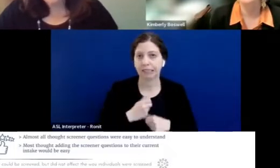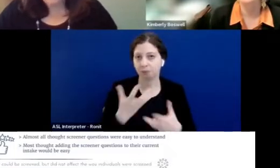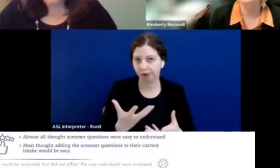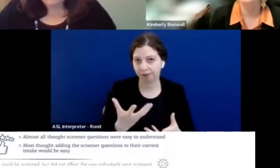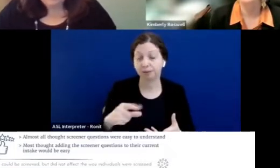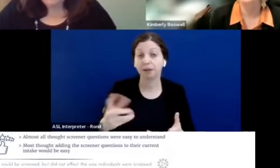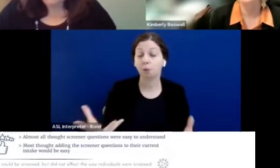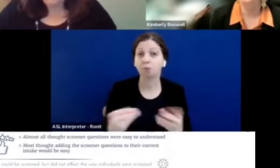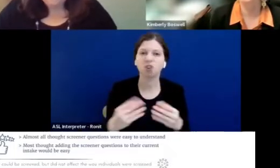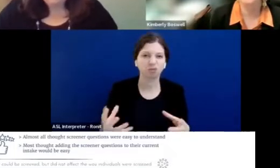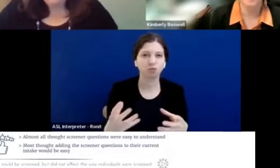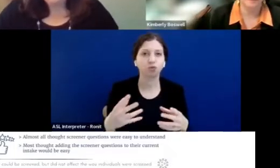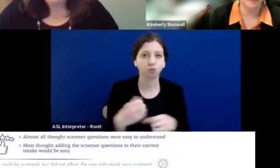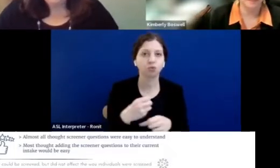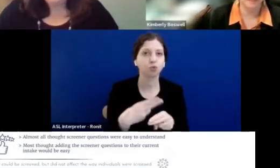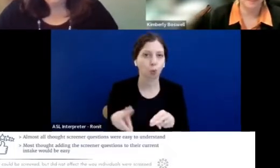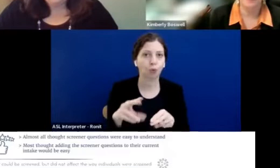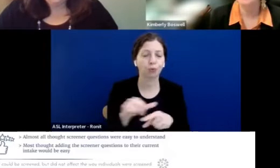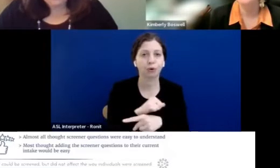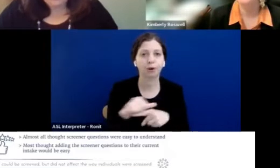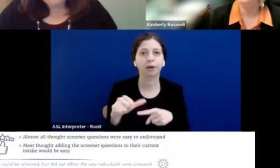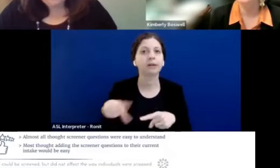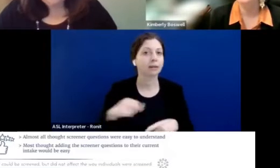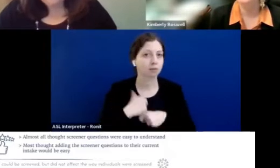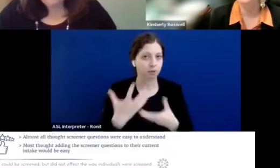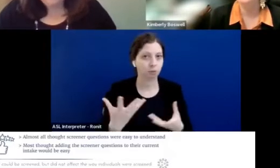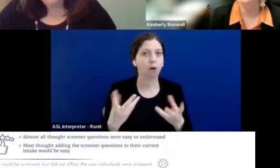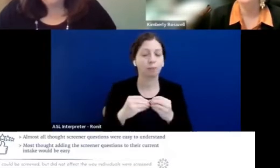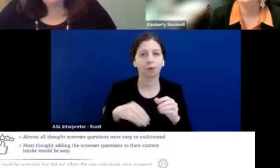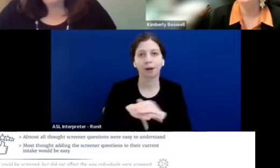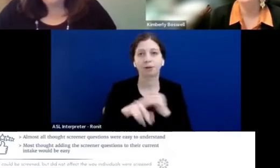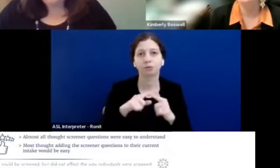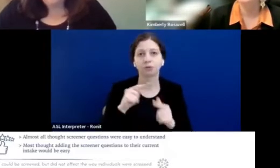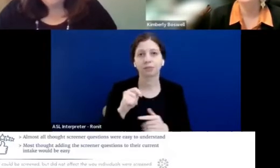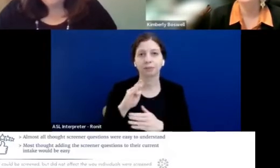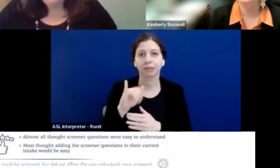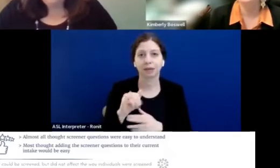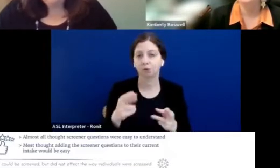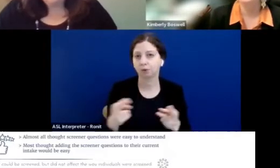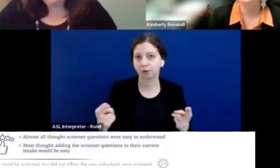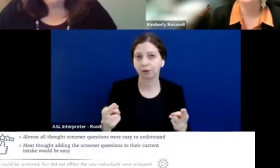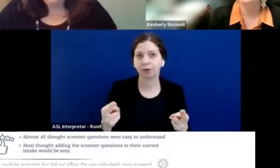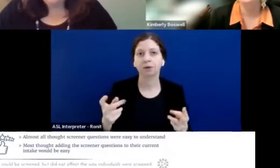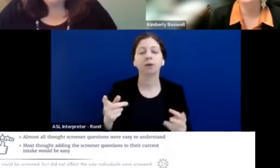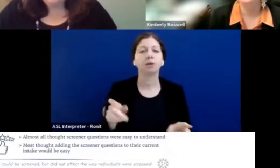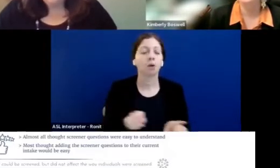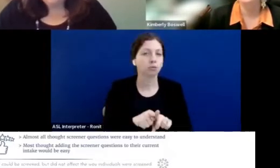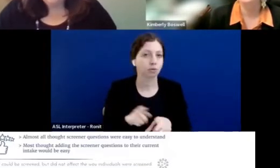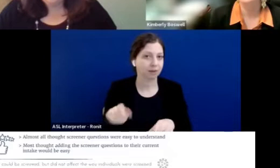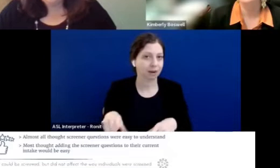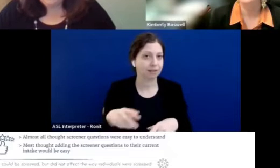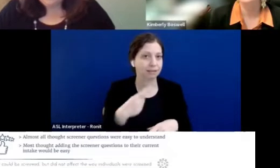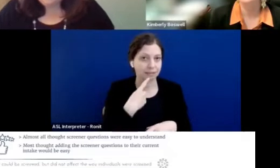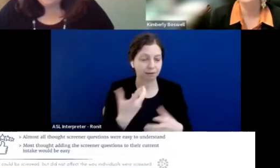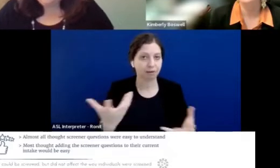a shorter training. They expressed they wanted more access to TBI resources. And they also expressed they wanted